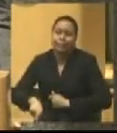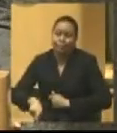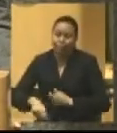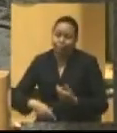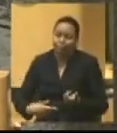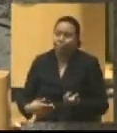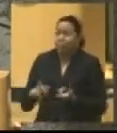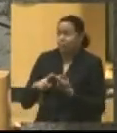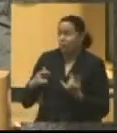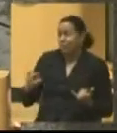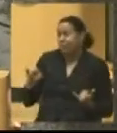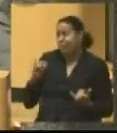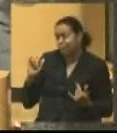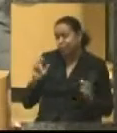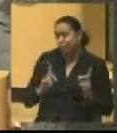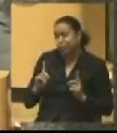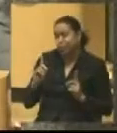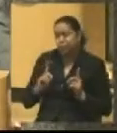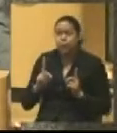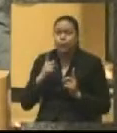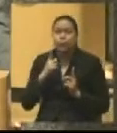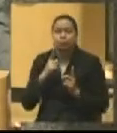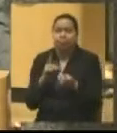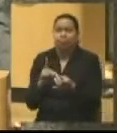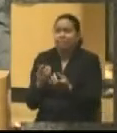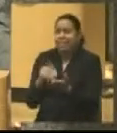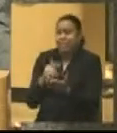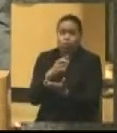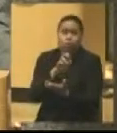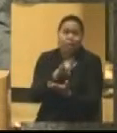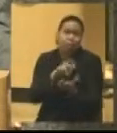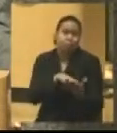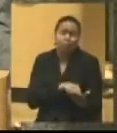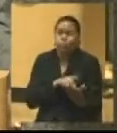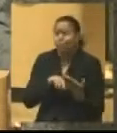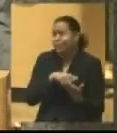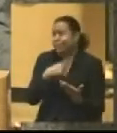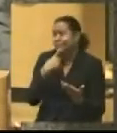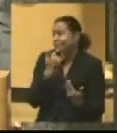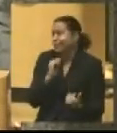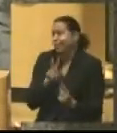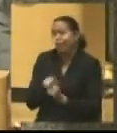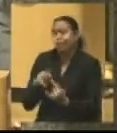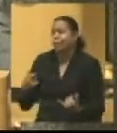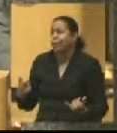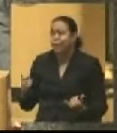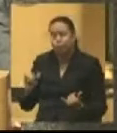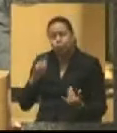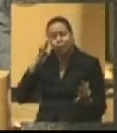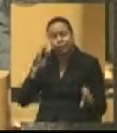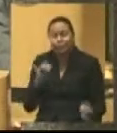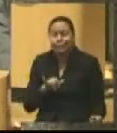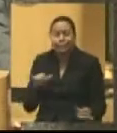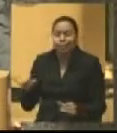day, skeptics recite the same litany that Greeley did, use the same reasoning, and come to the same conclusion. It